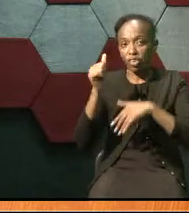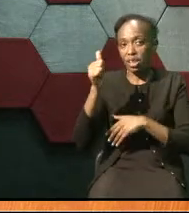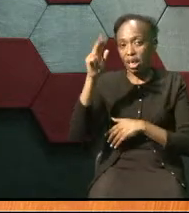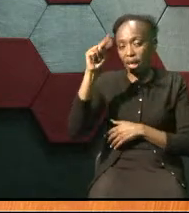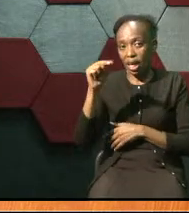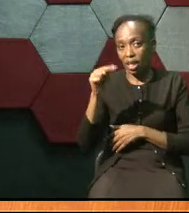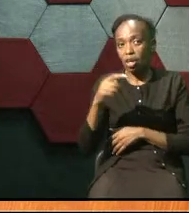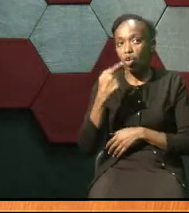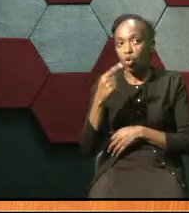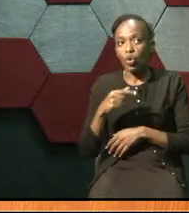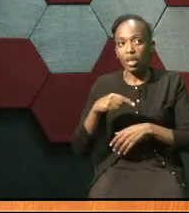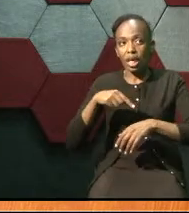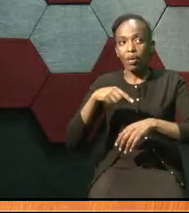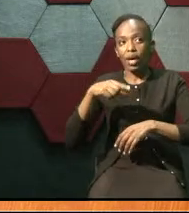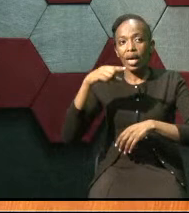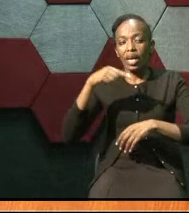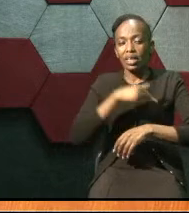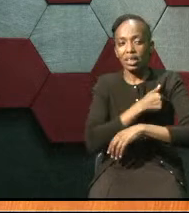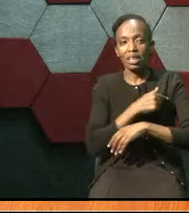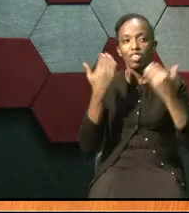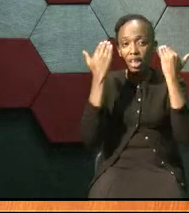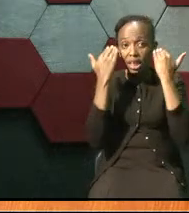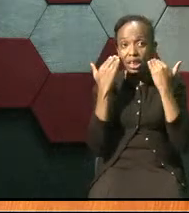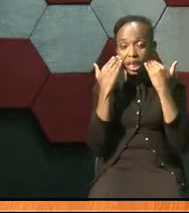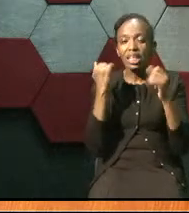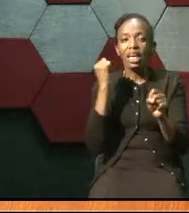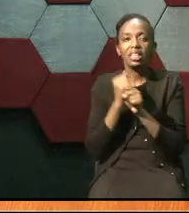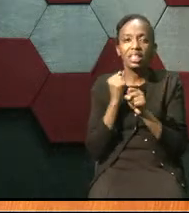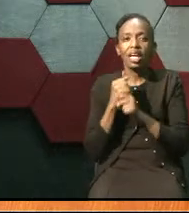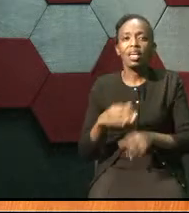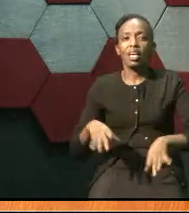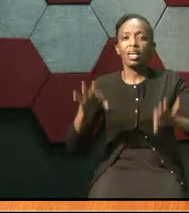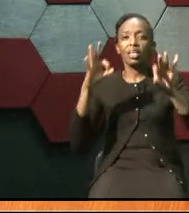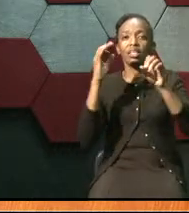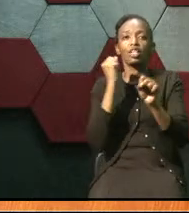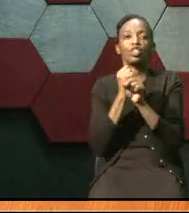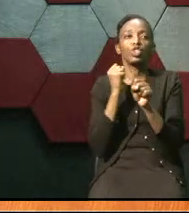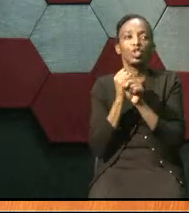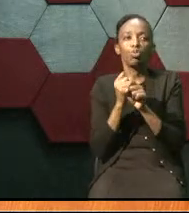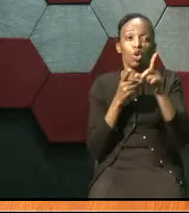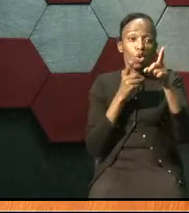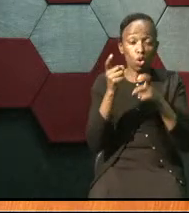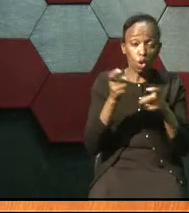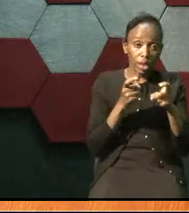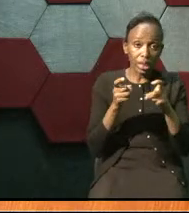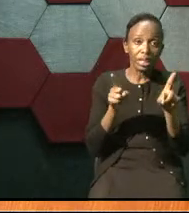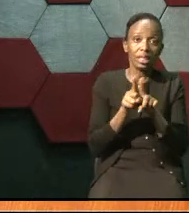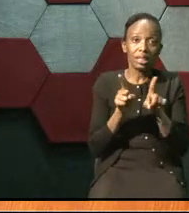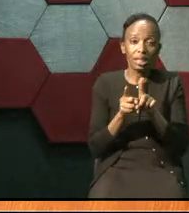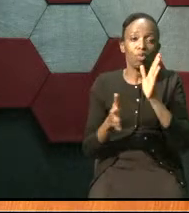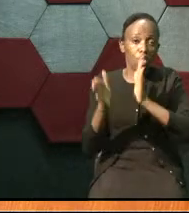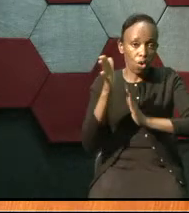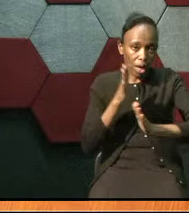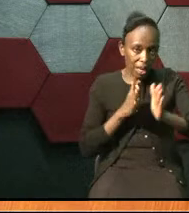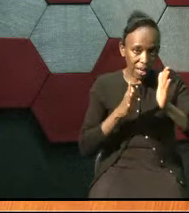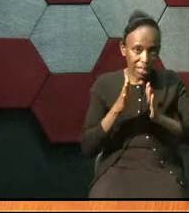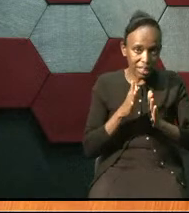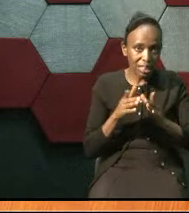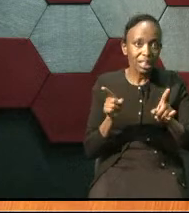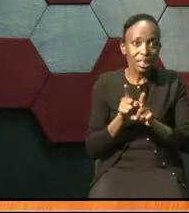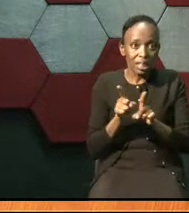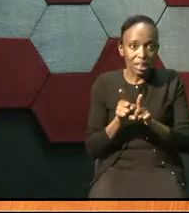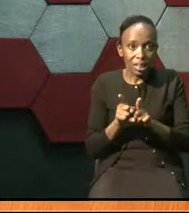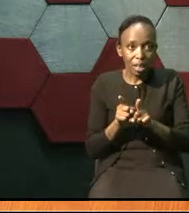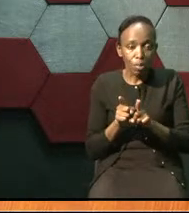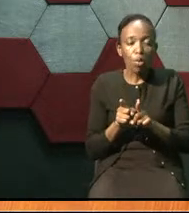Mwegai, who is our Chief Judge. She's done an excellent job coordinating coordinating and organizing and setting